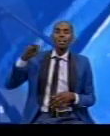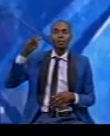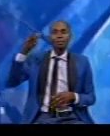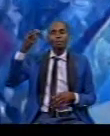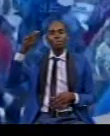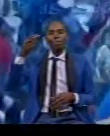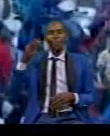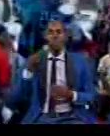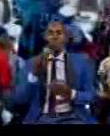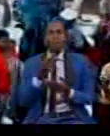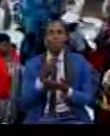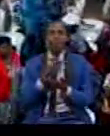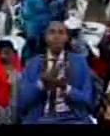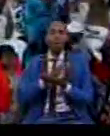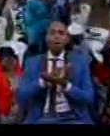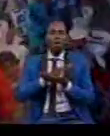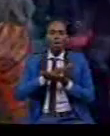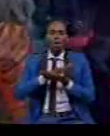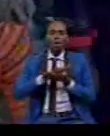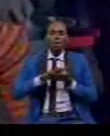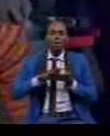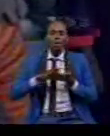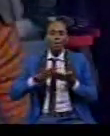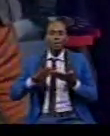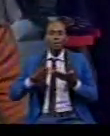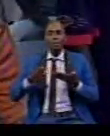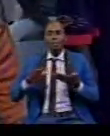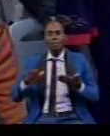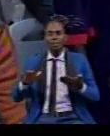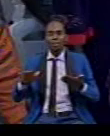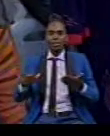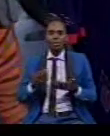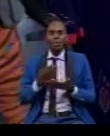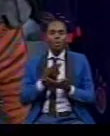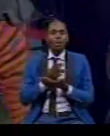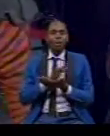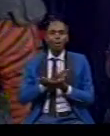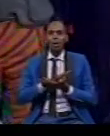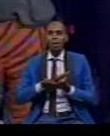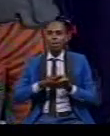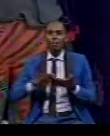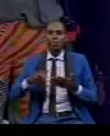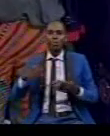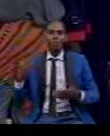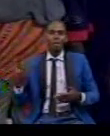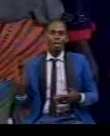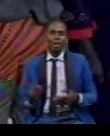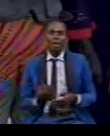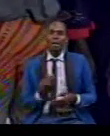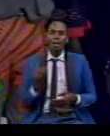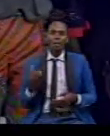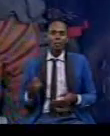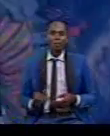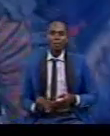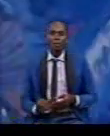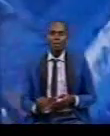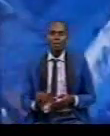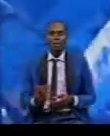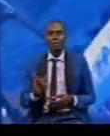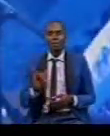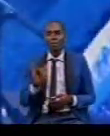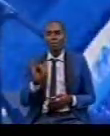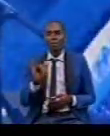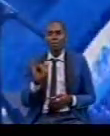will reverse every negative thing from your birth in Jesus'